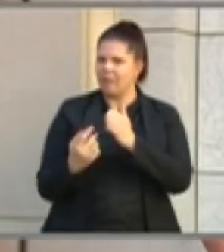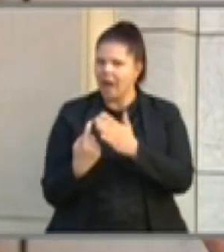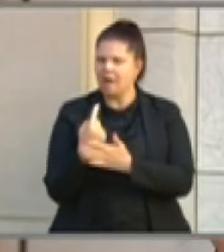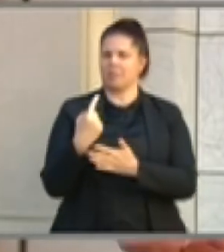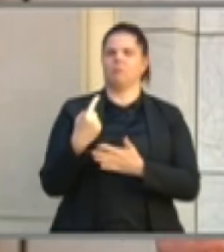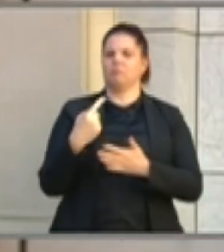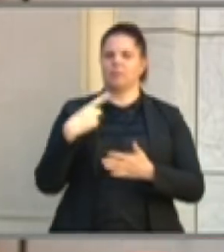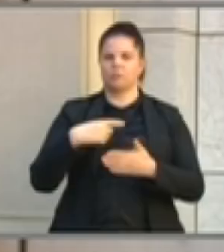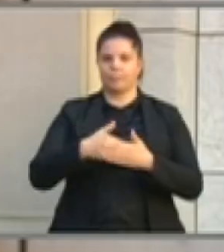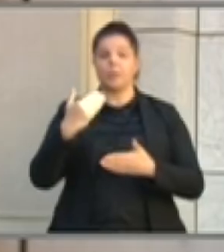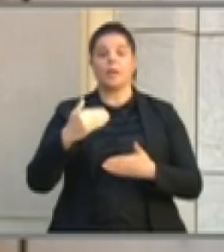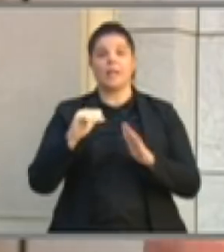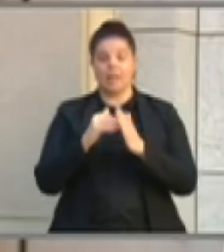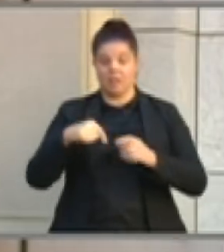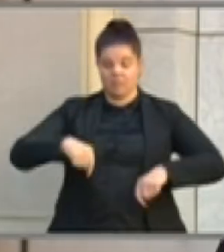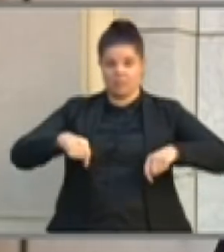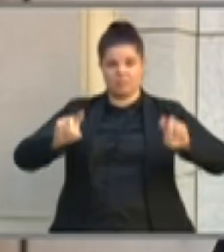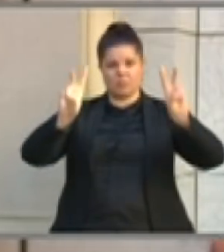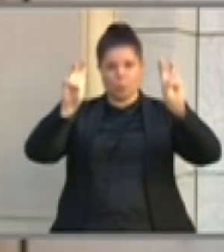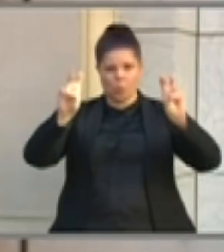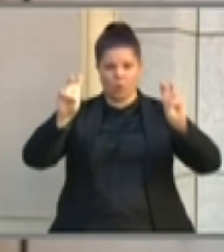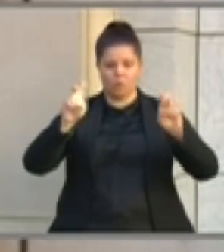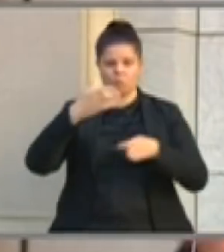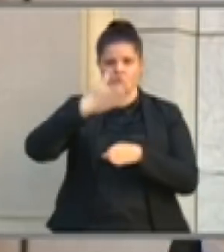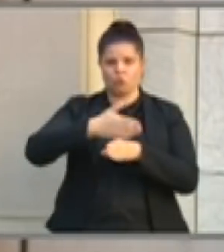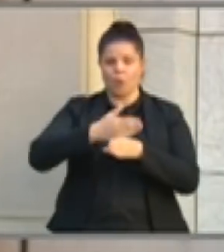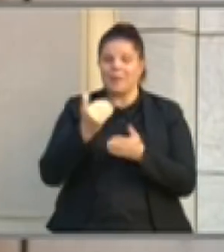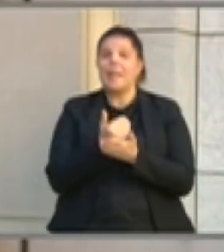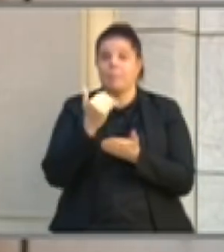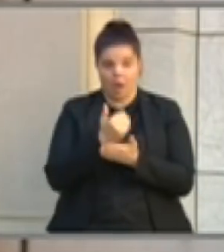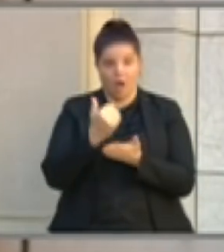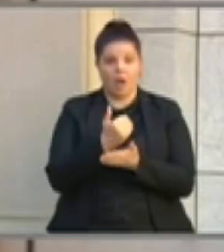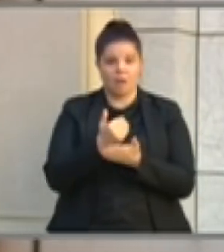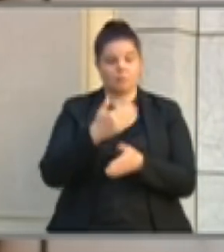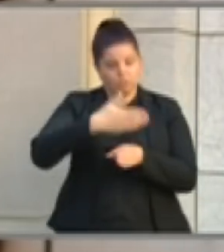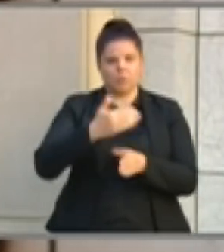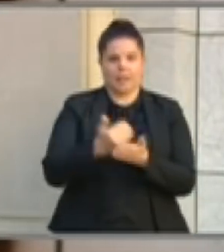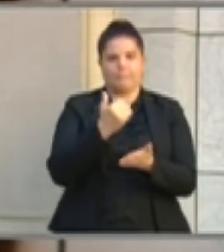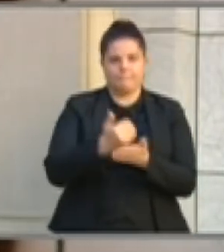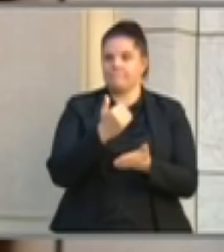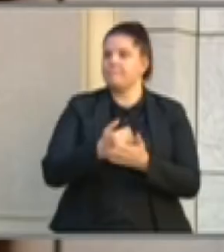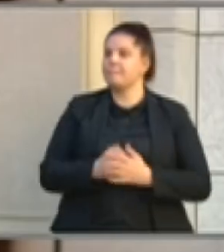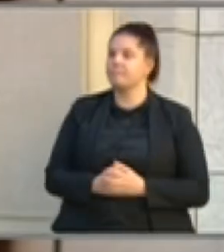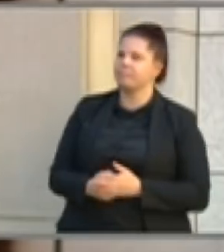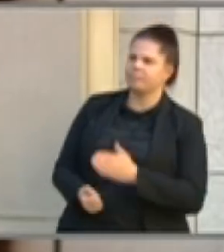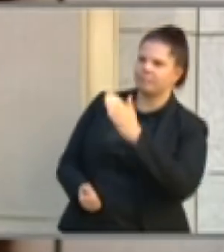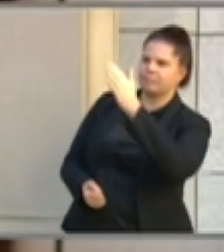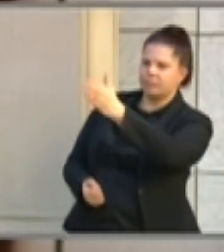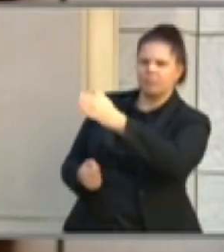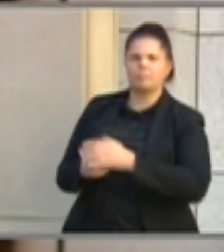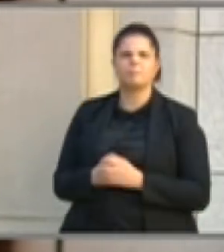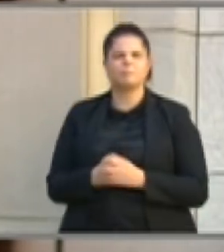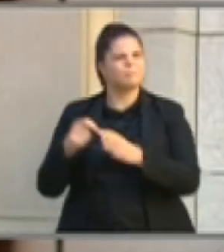it's called a job keeper payment. It's about keeping people in jobs. Catherine. Are there any exclusions in terms